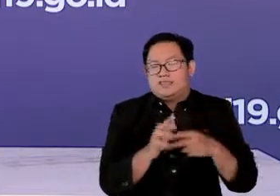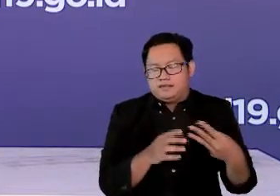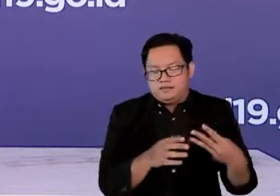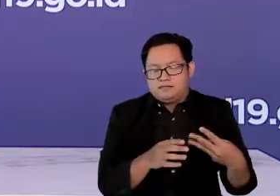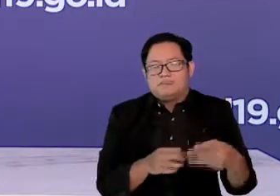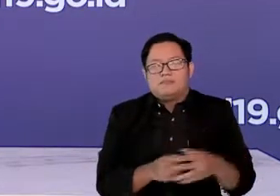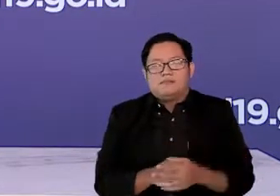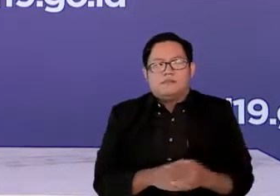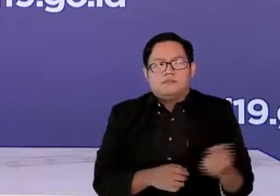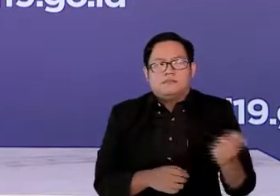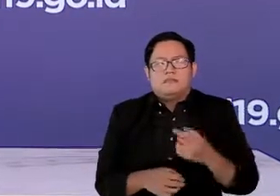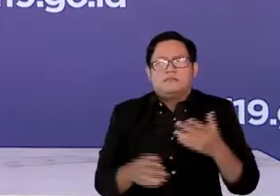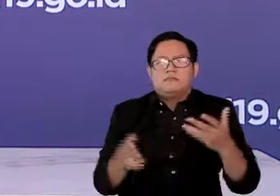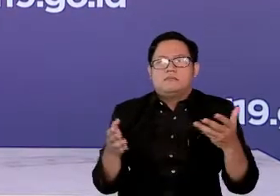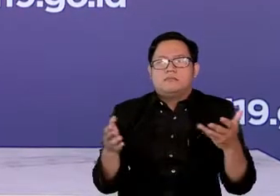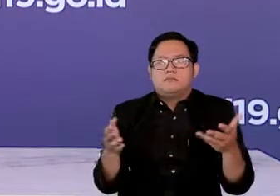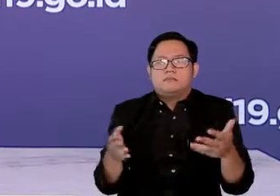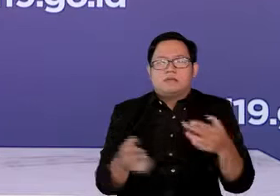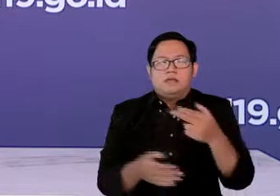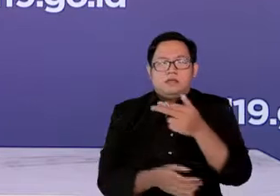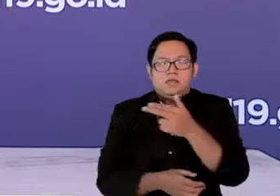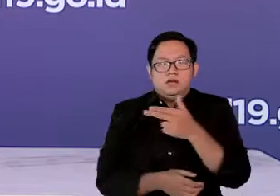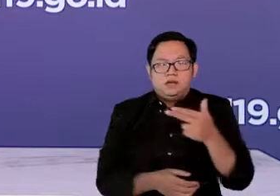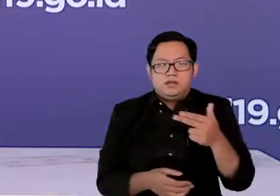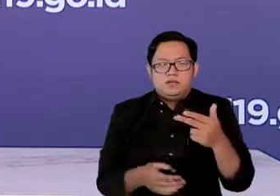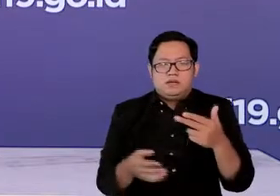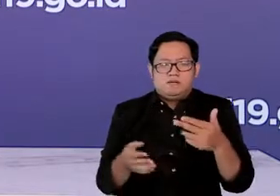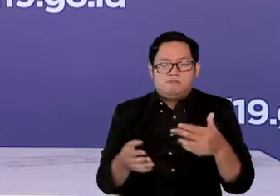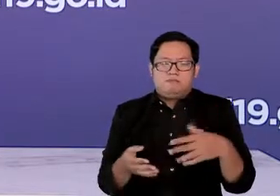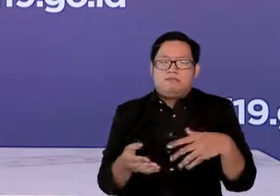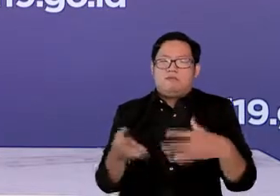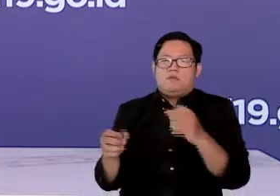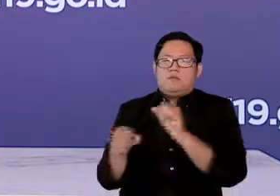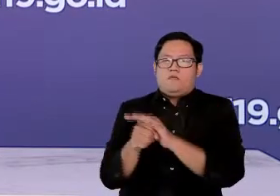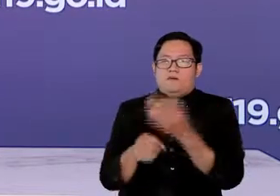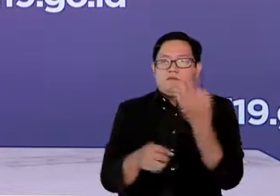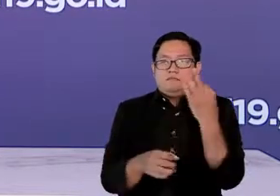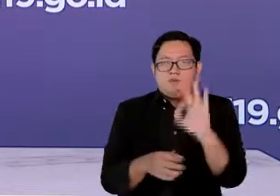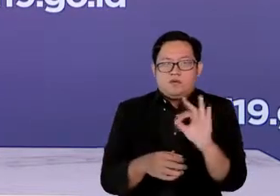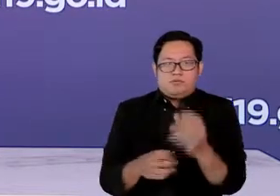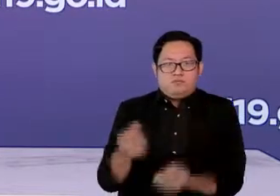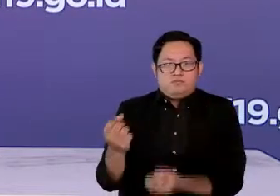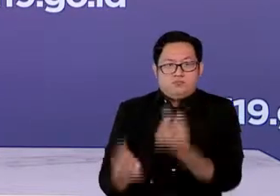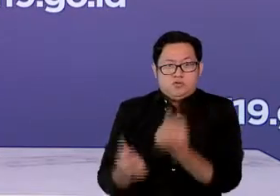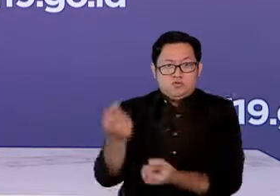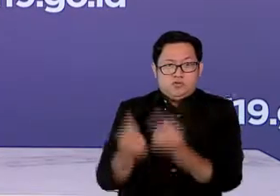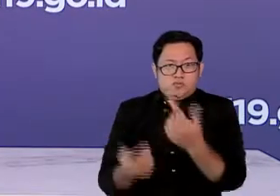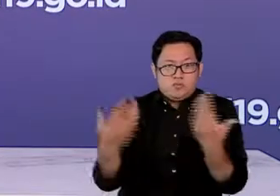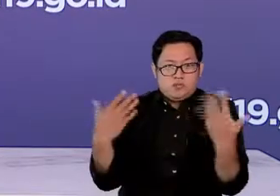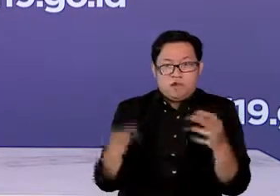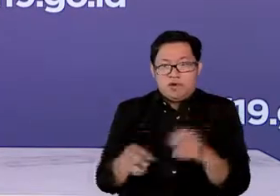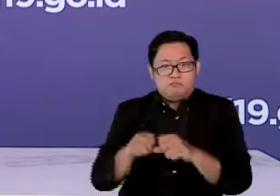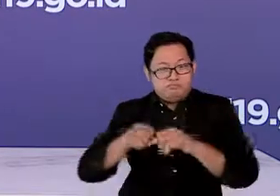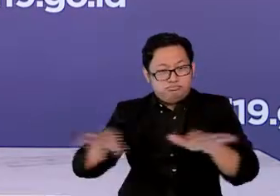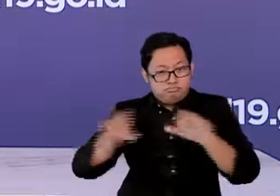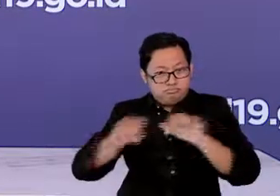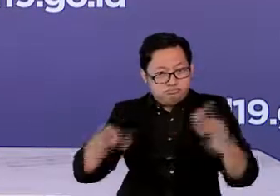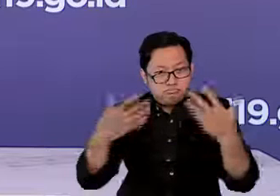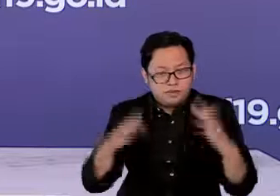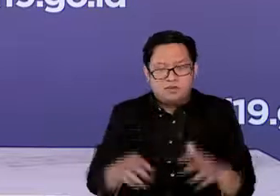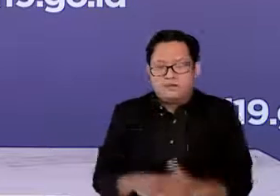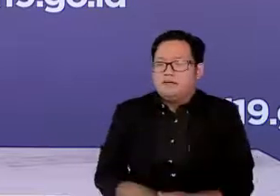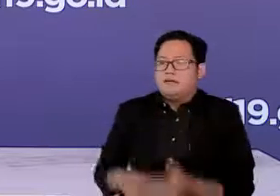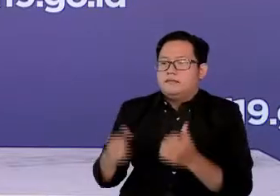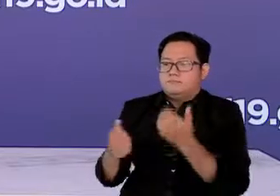a more virulent variant starts to spread, and have any new ones been detected? Thank you. Thank you,